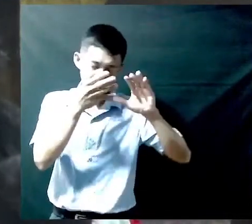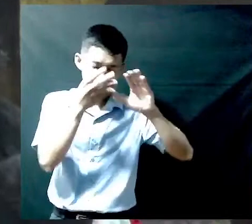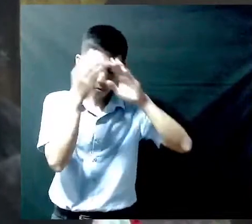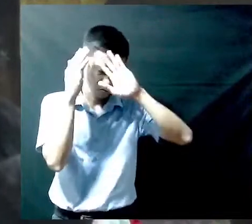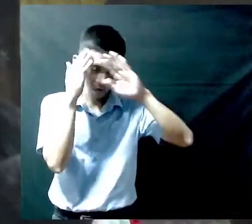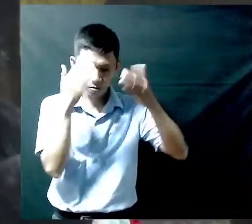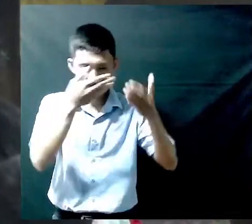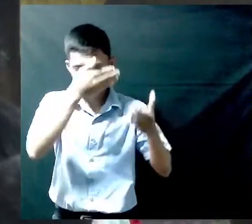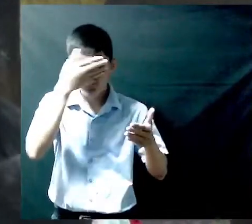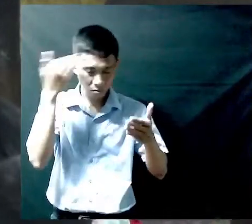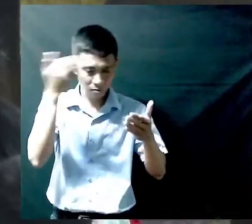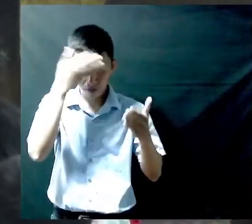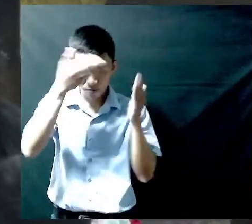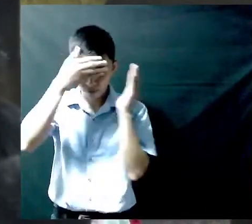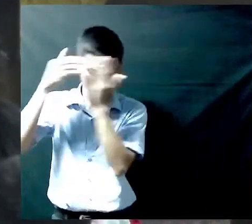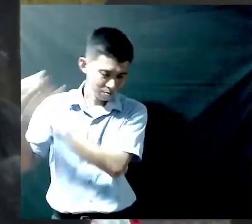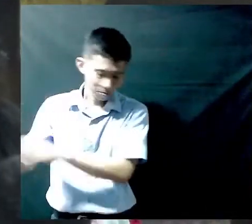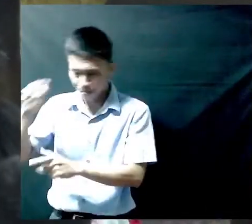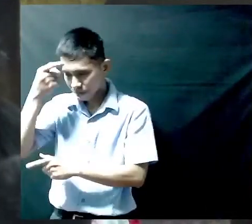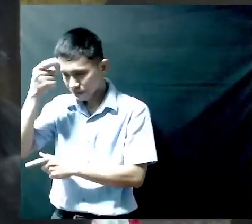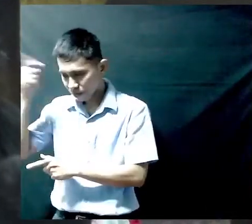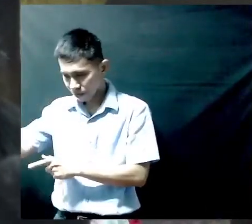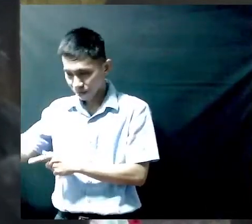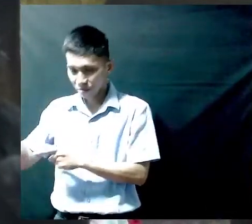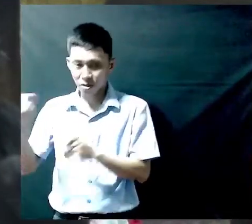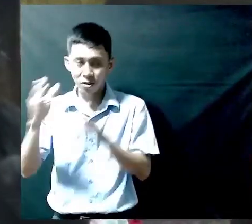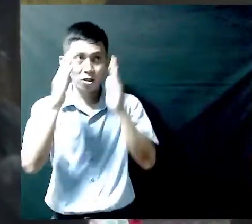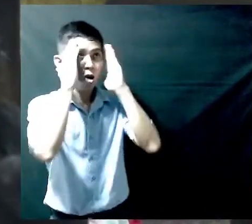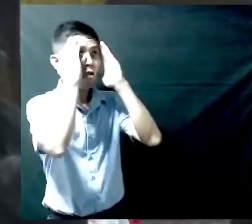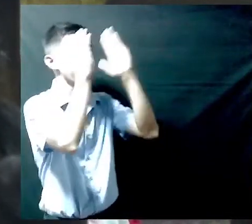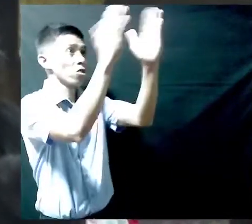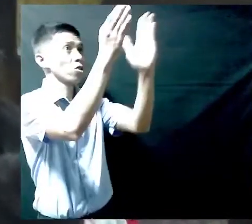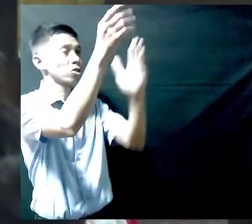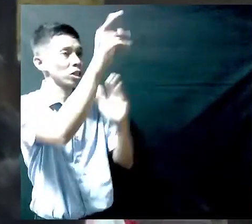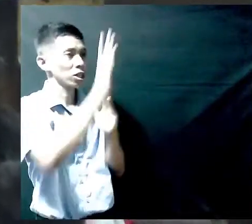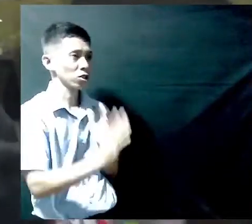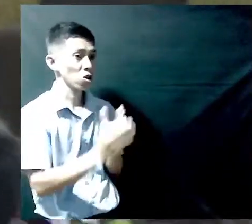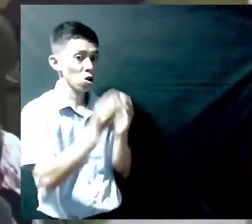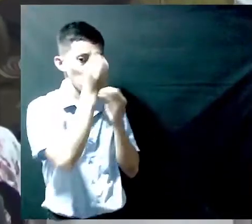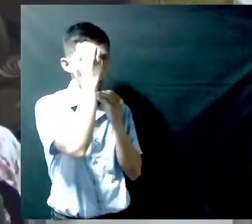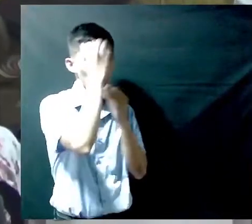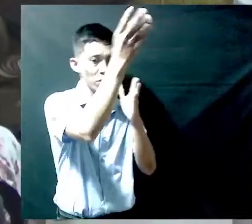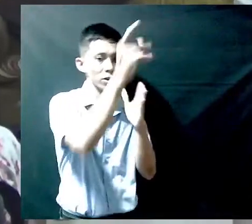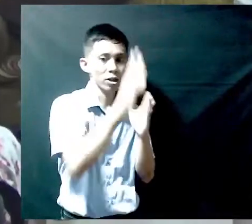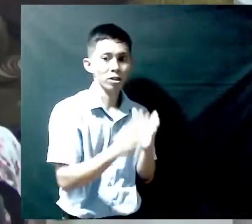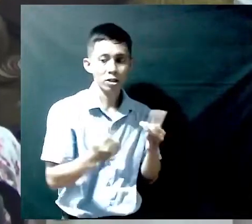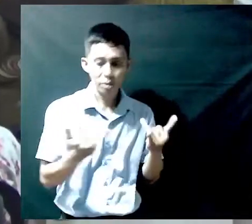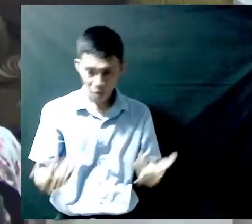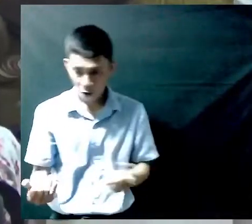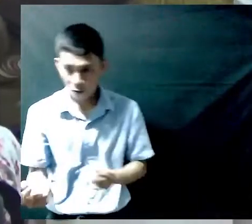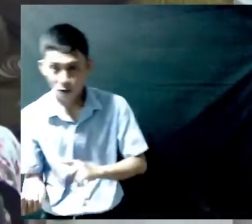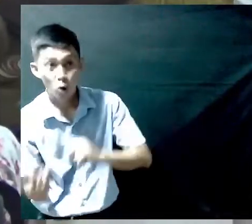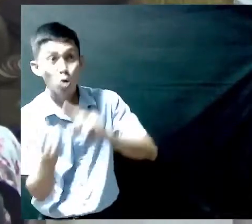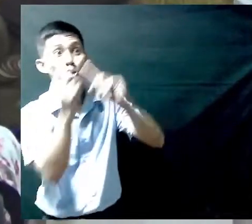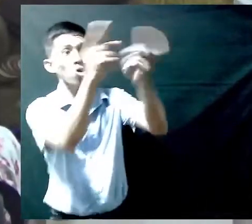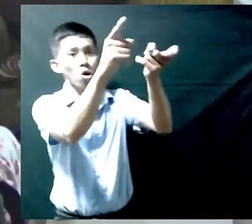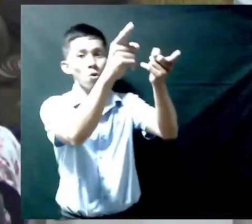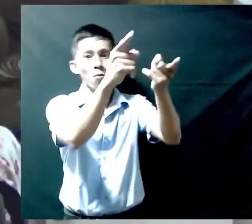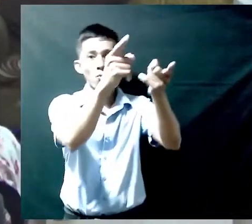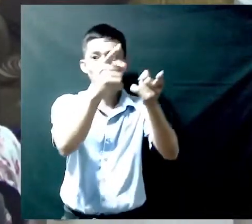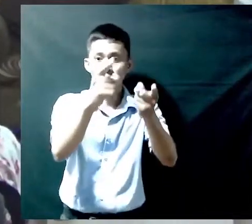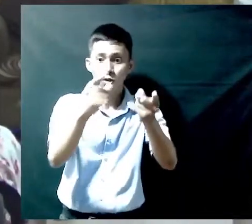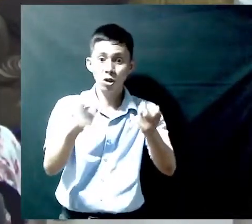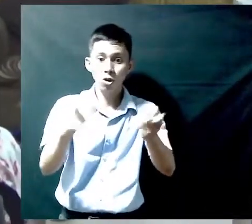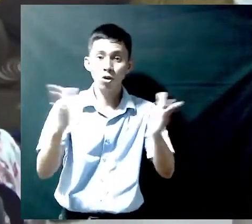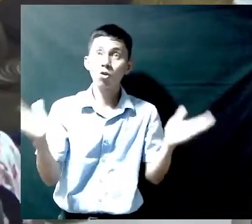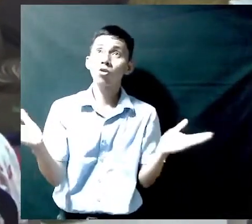this is what you want, and that is the place where I want you to be. So go. So when we dedicated to